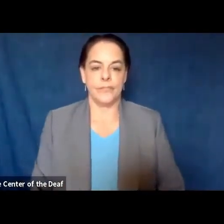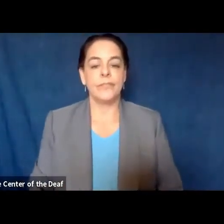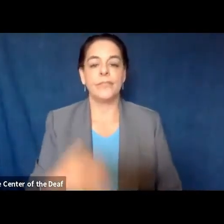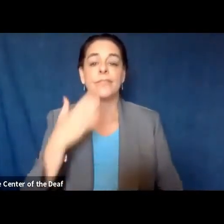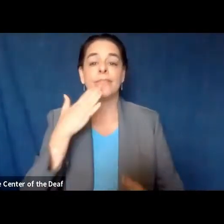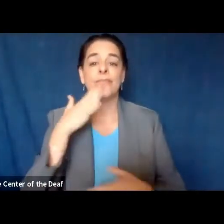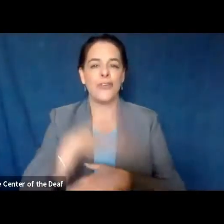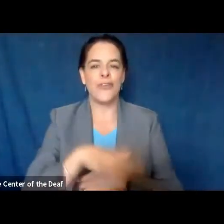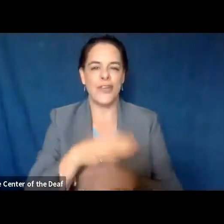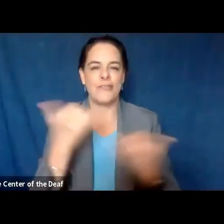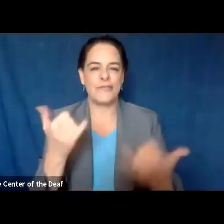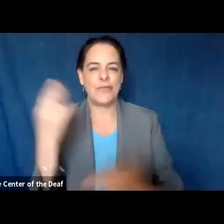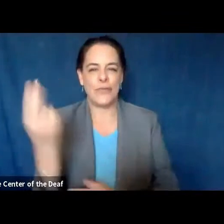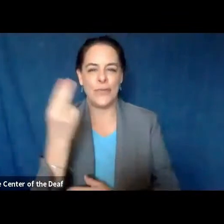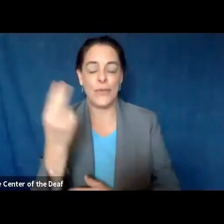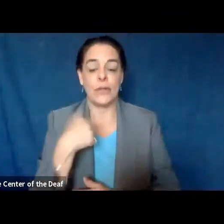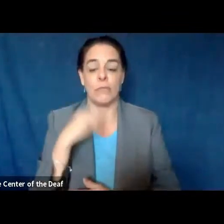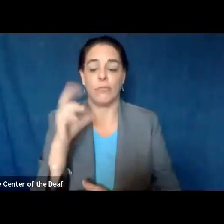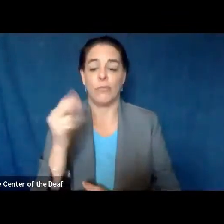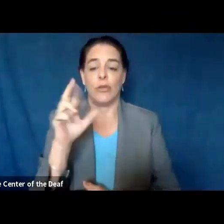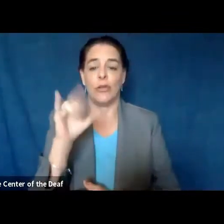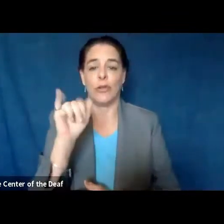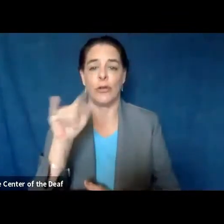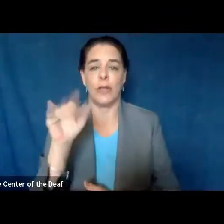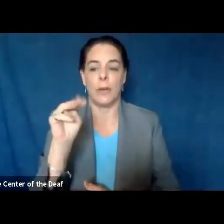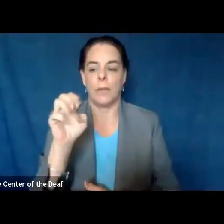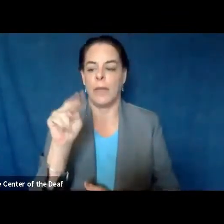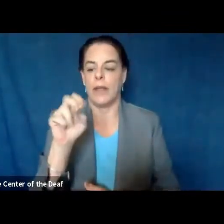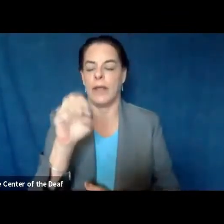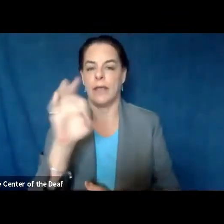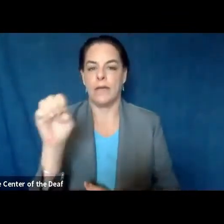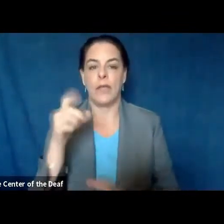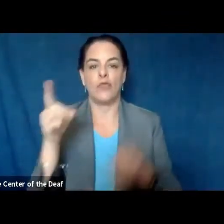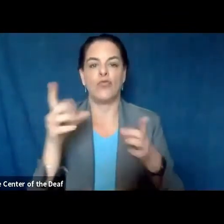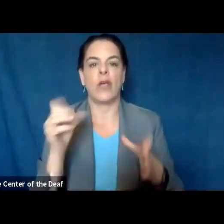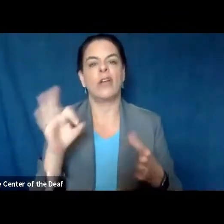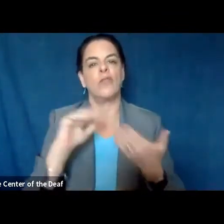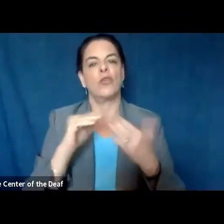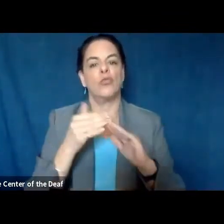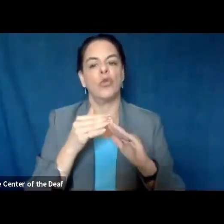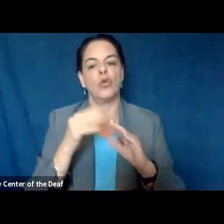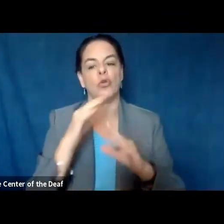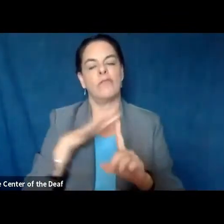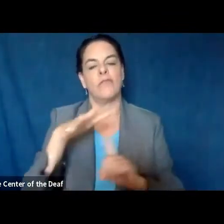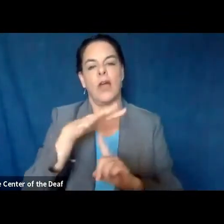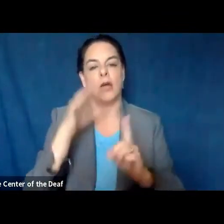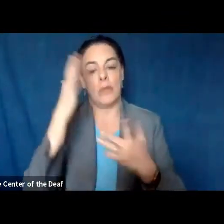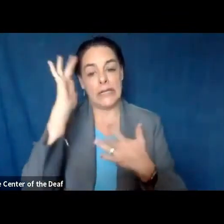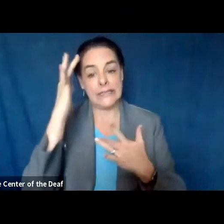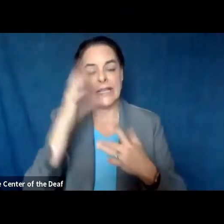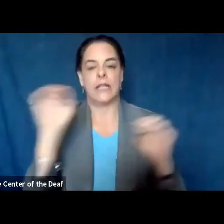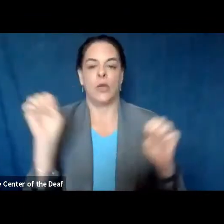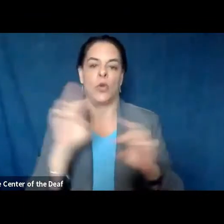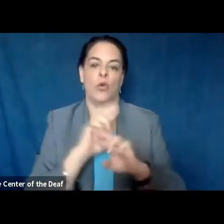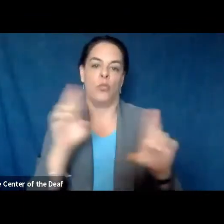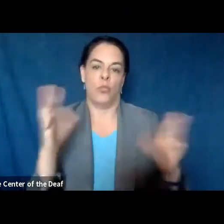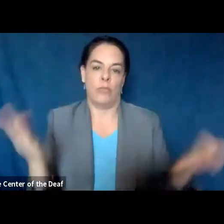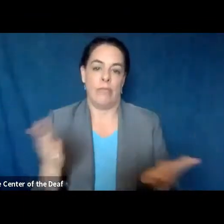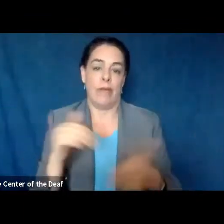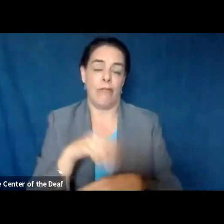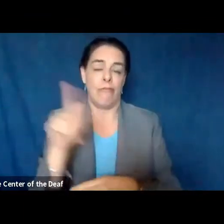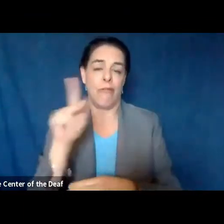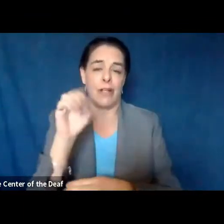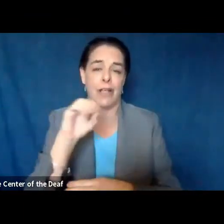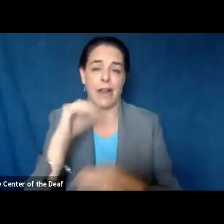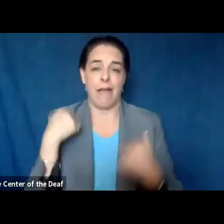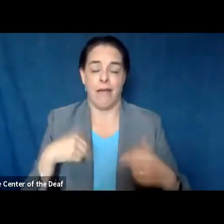Good Thursday afternoon. I'm Charity Menifee, Director of Communicable and Environmental Disease and Emergency Preparedness here at Knox County Health Department. Our moment